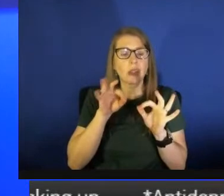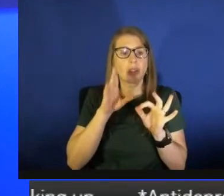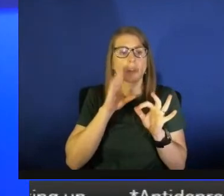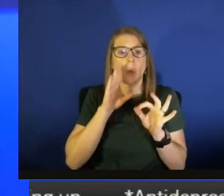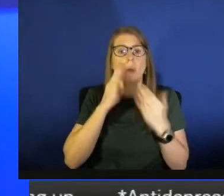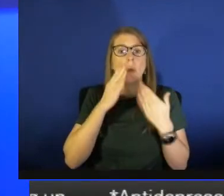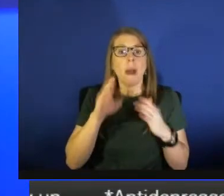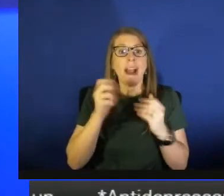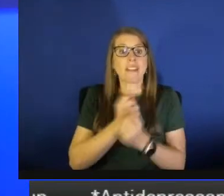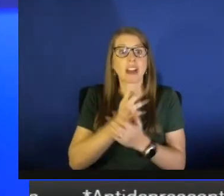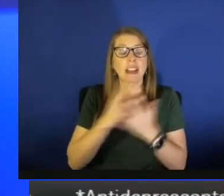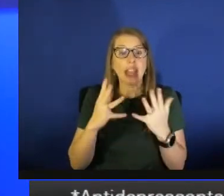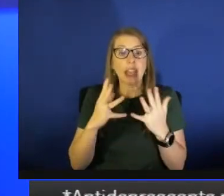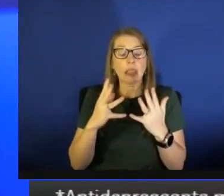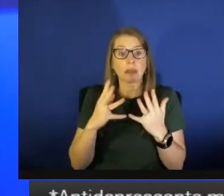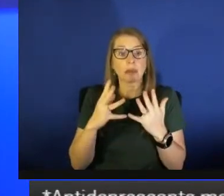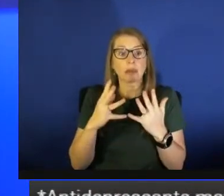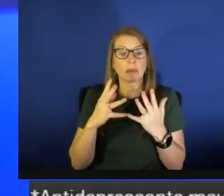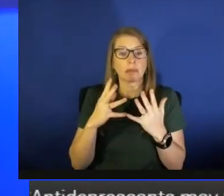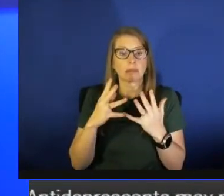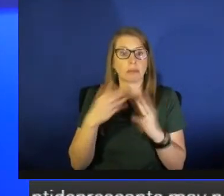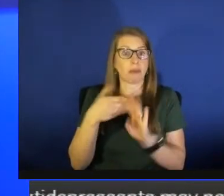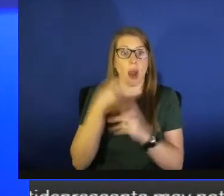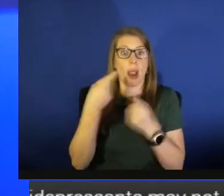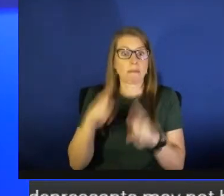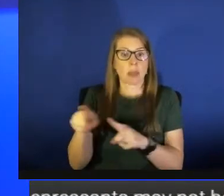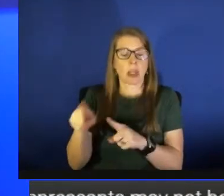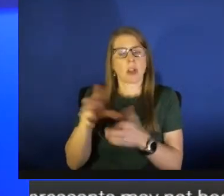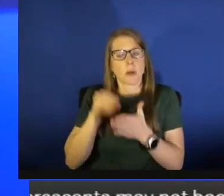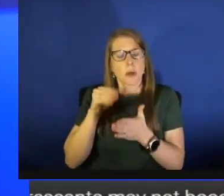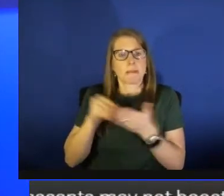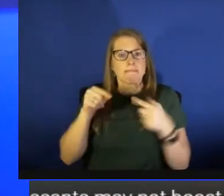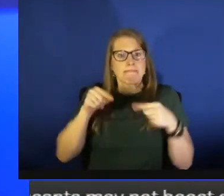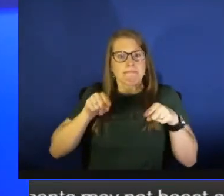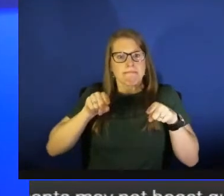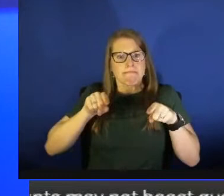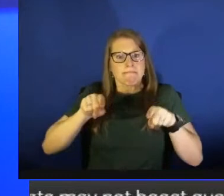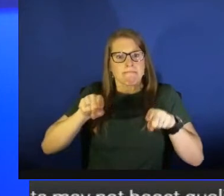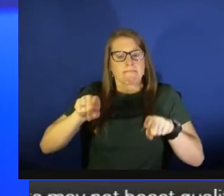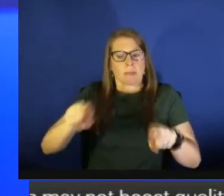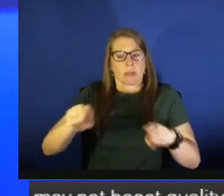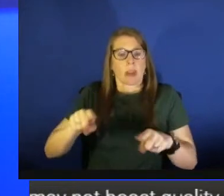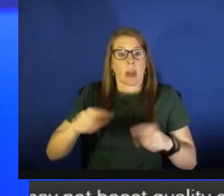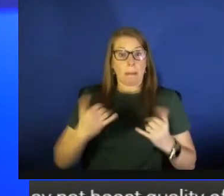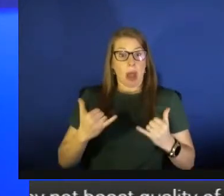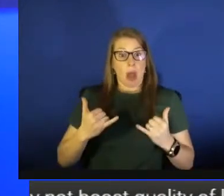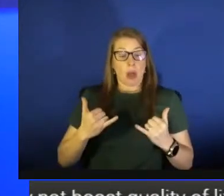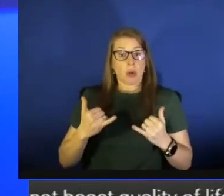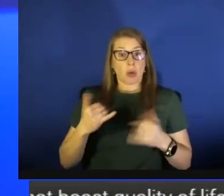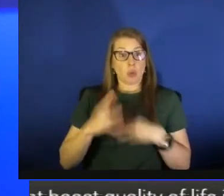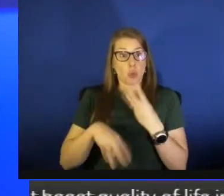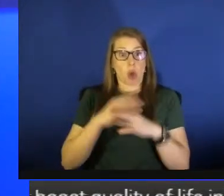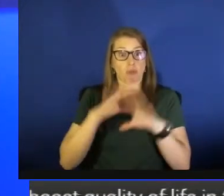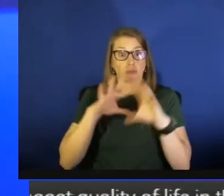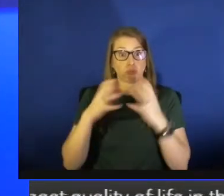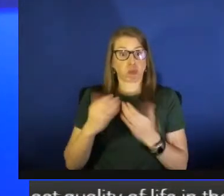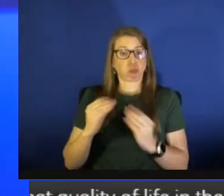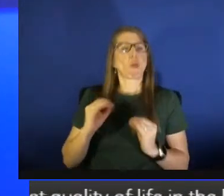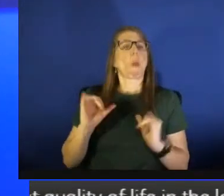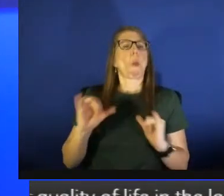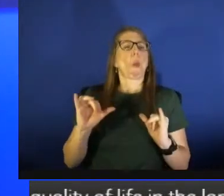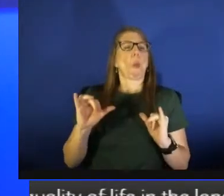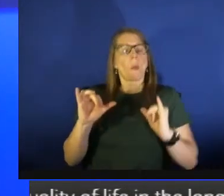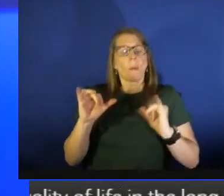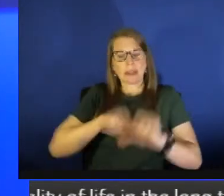that we learned about over time. The modern world's taught us that things were very convenient, that we knew all the answers, that science could solve